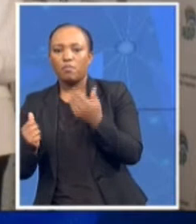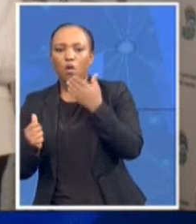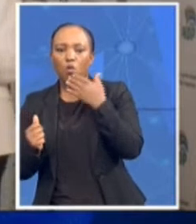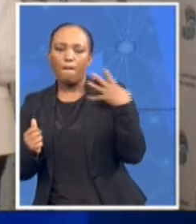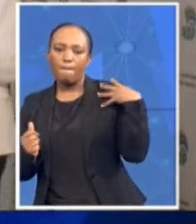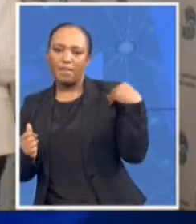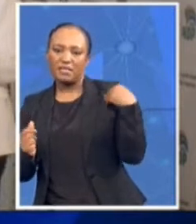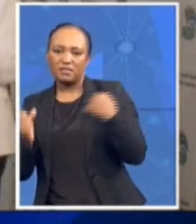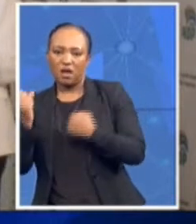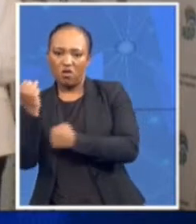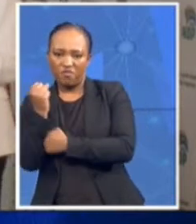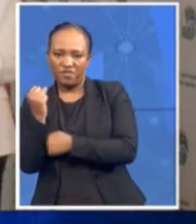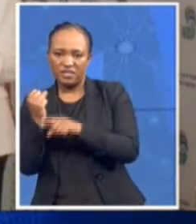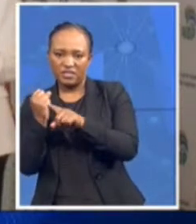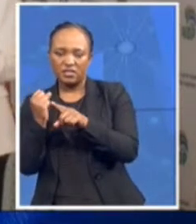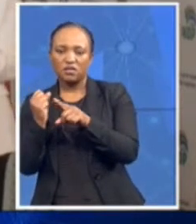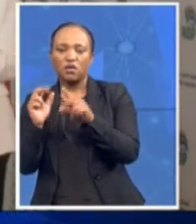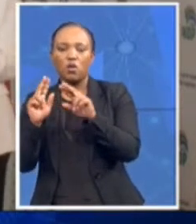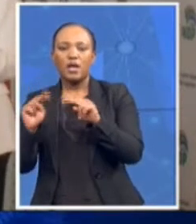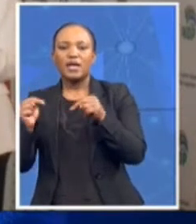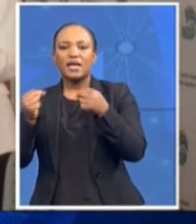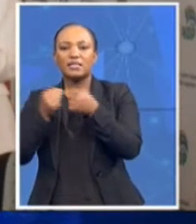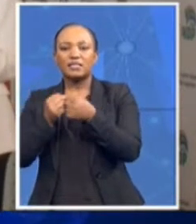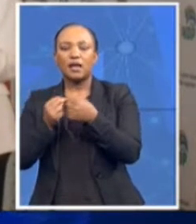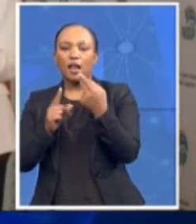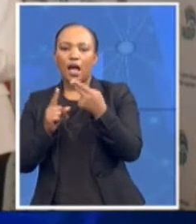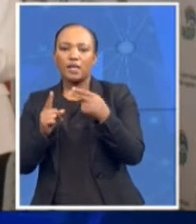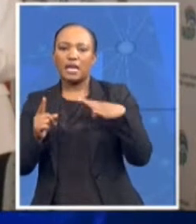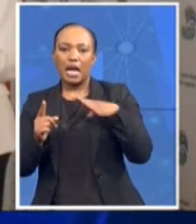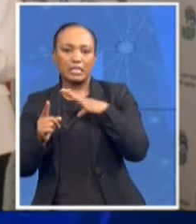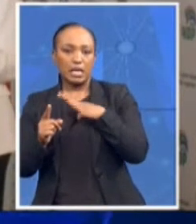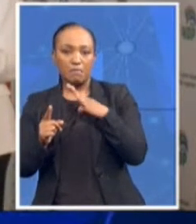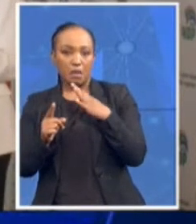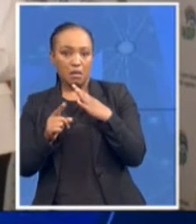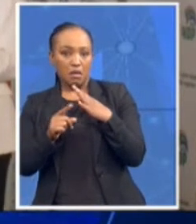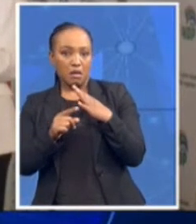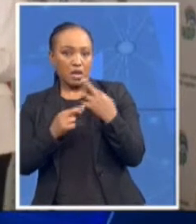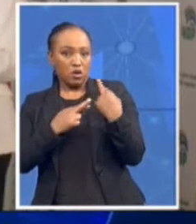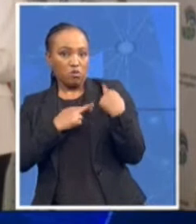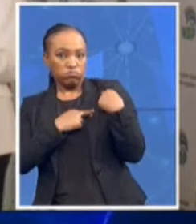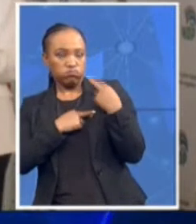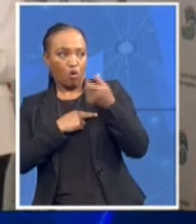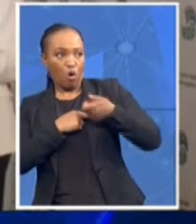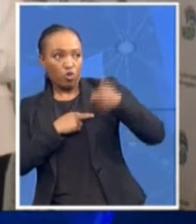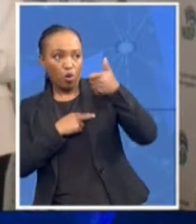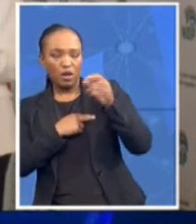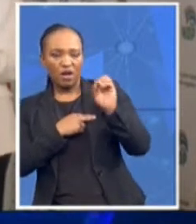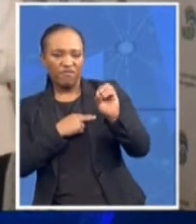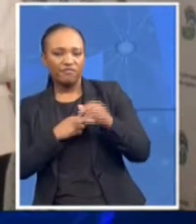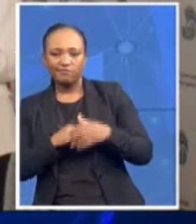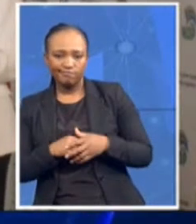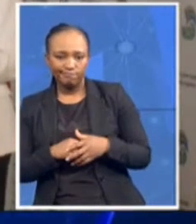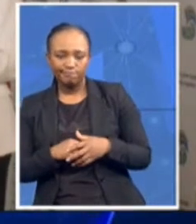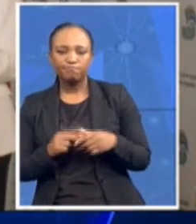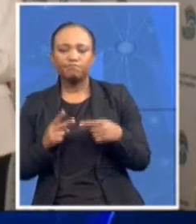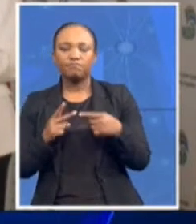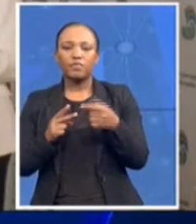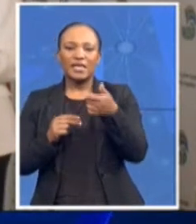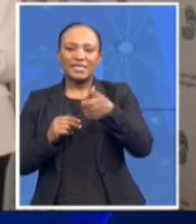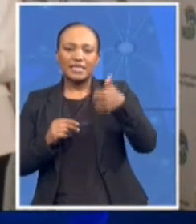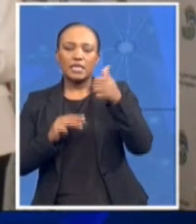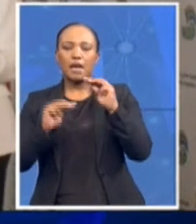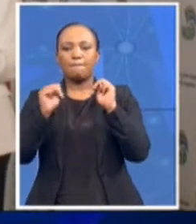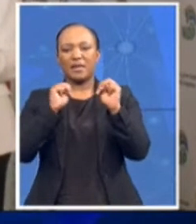does not have jurisdiction over them. Senior management, all findings related to senior management will be dealt with through